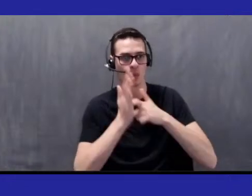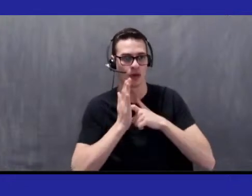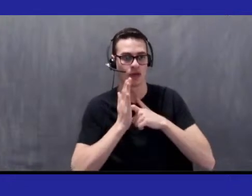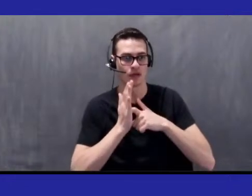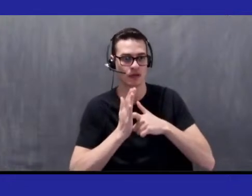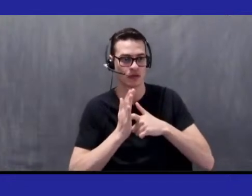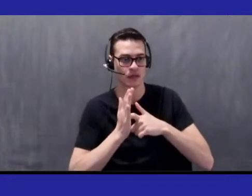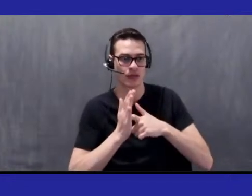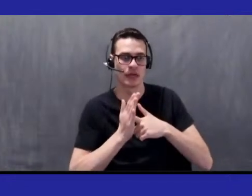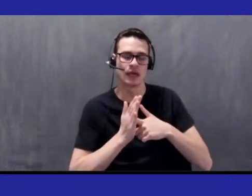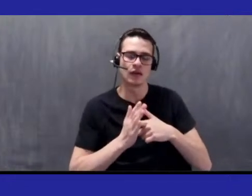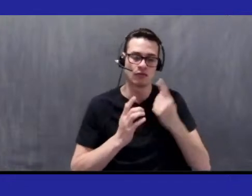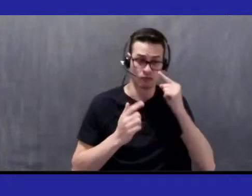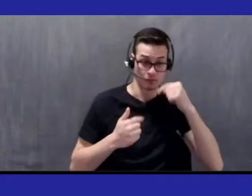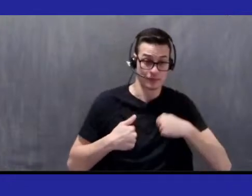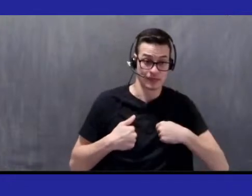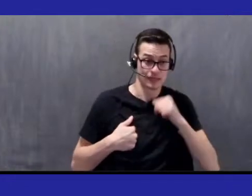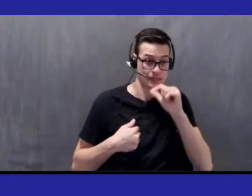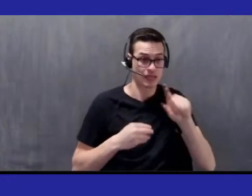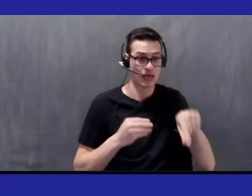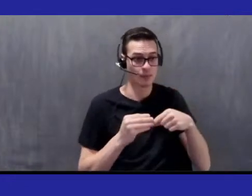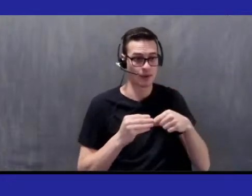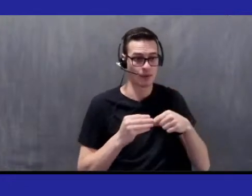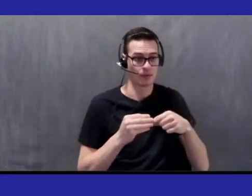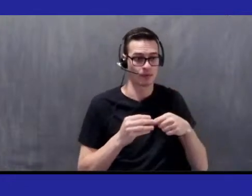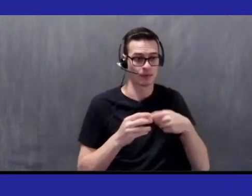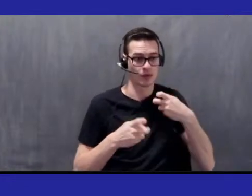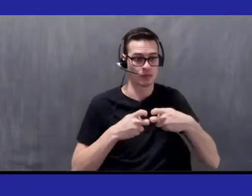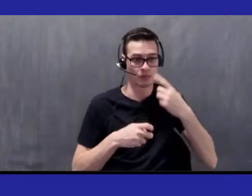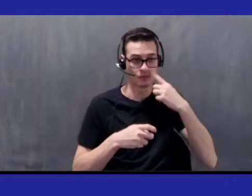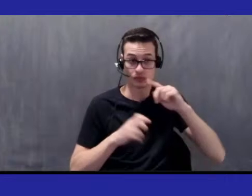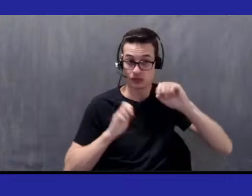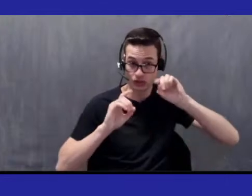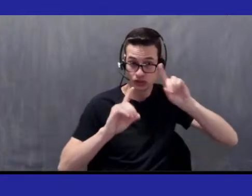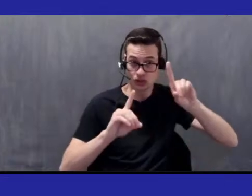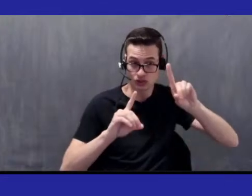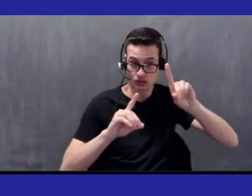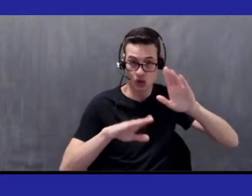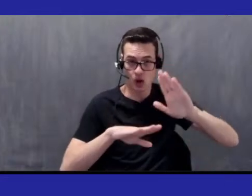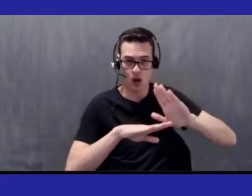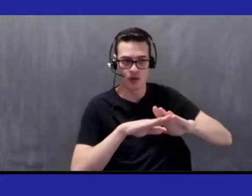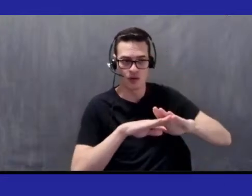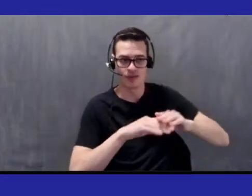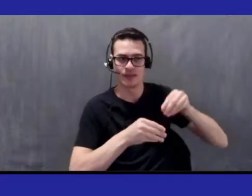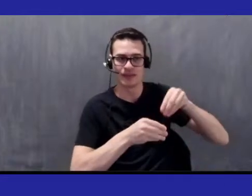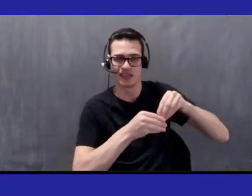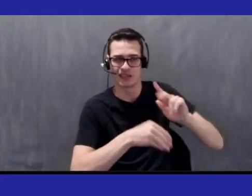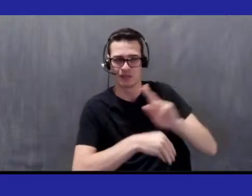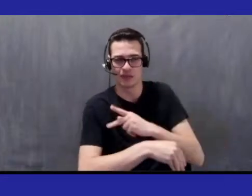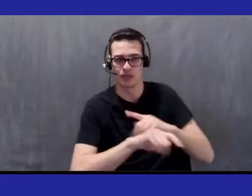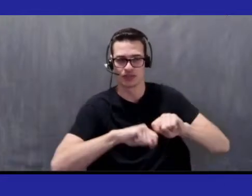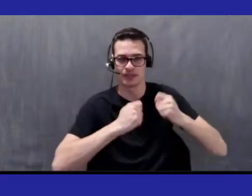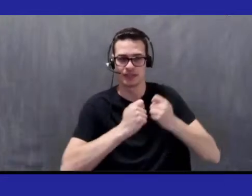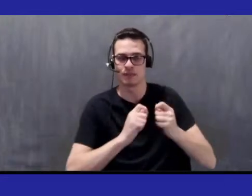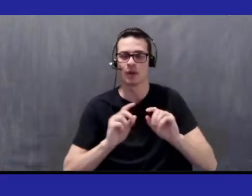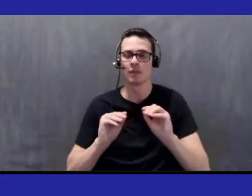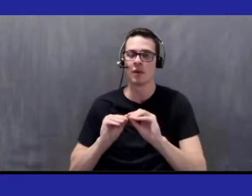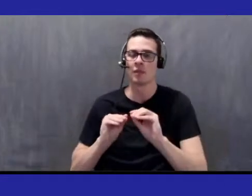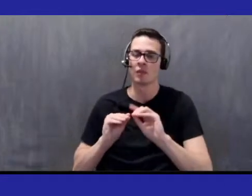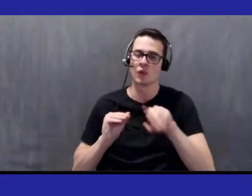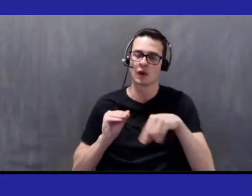so much a problem of education on the inpatient side, so much as it is prevention of